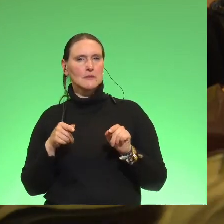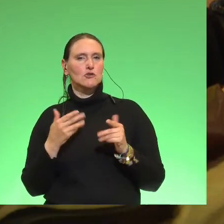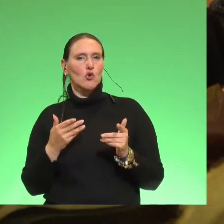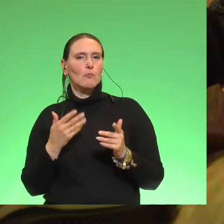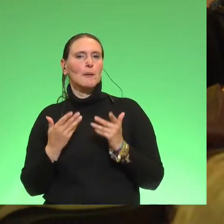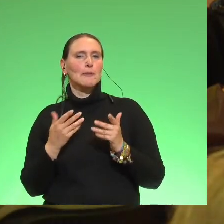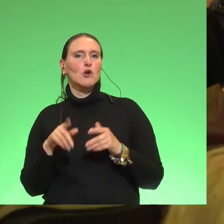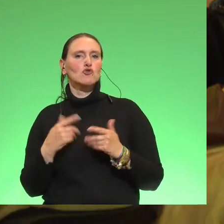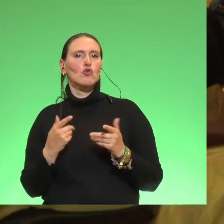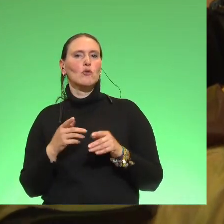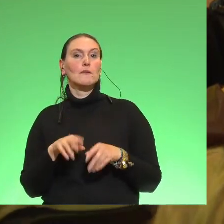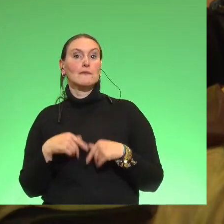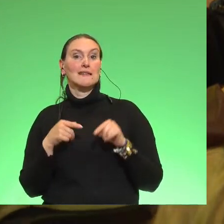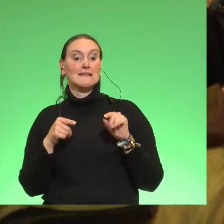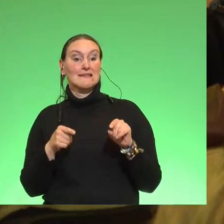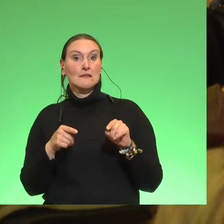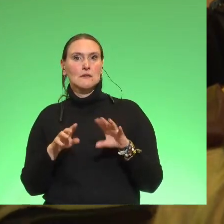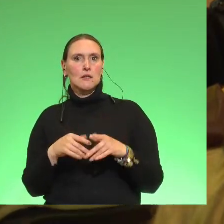trying something. Yeah,